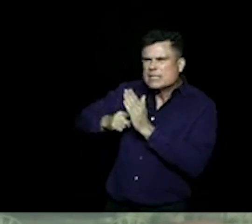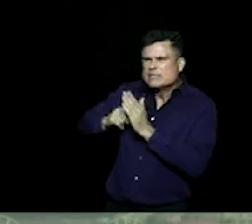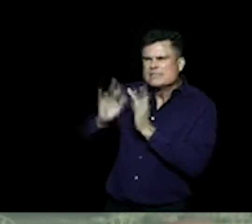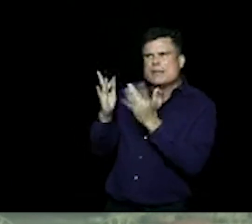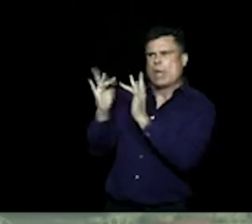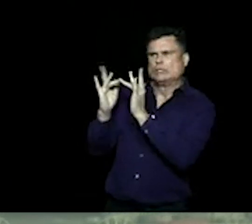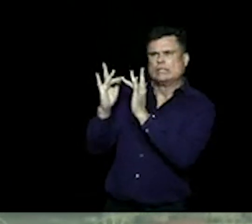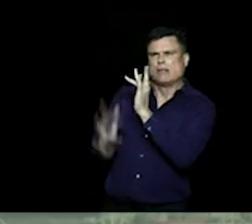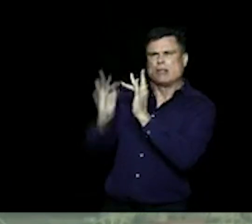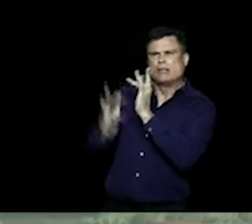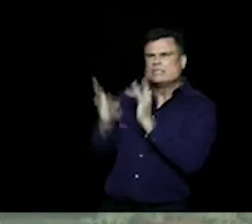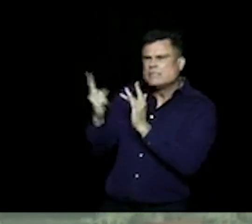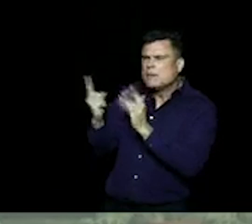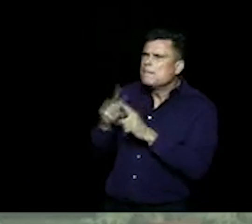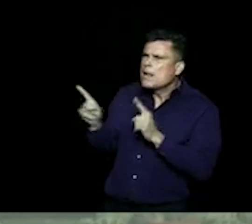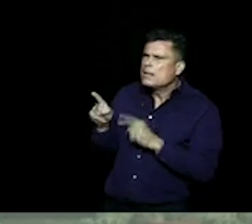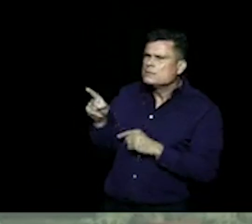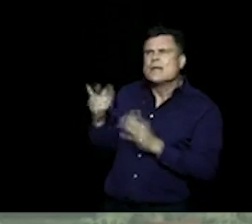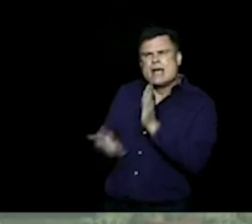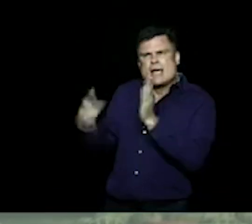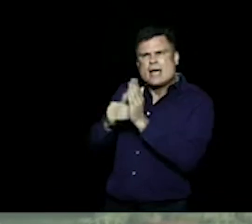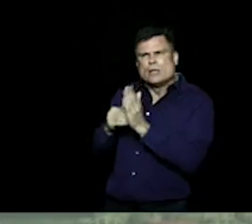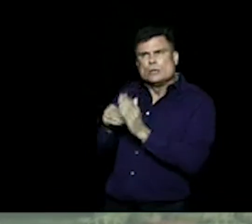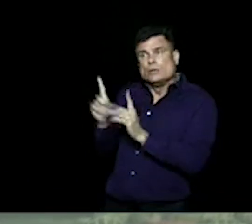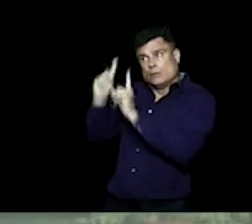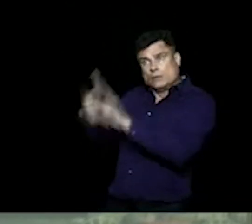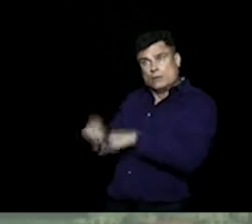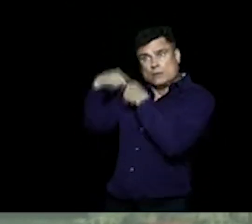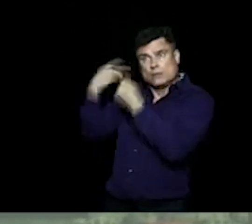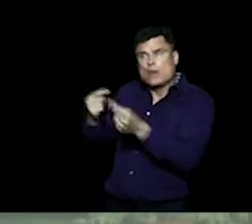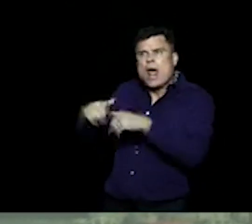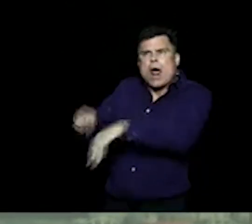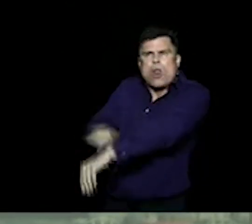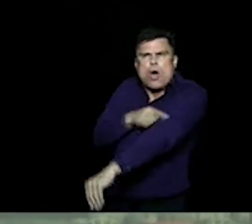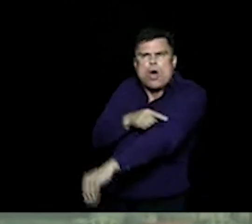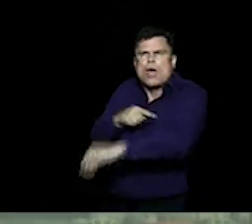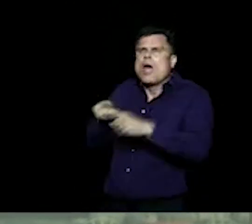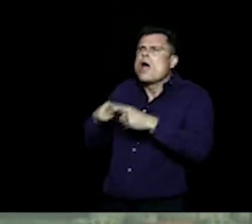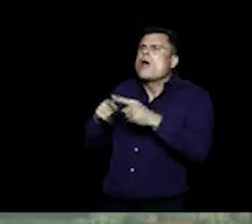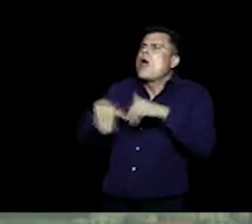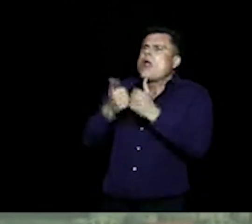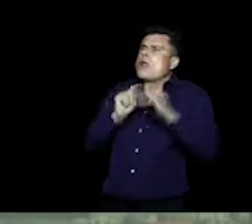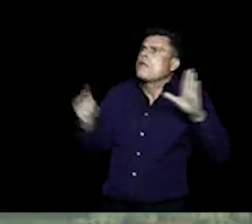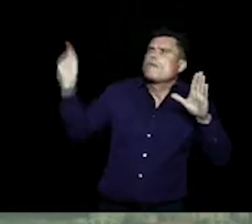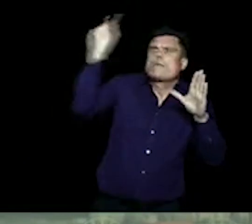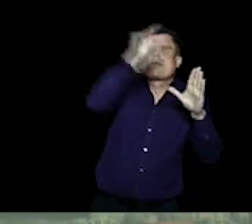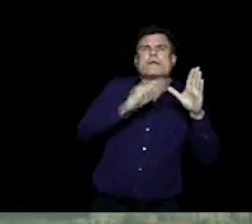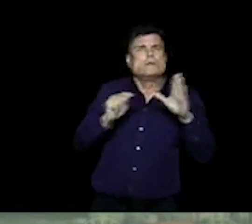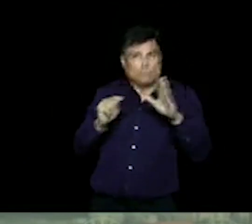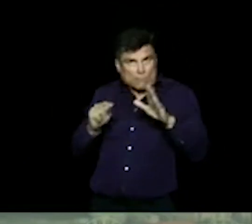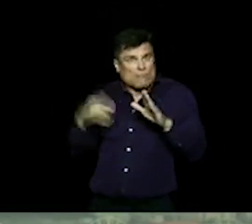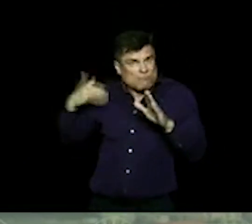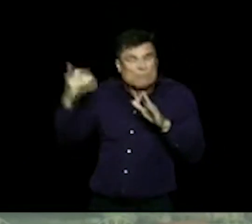need, as I say, these issues were brought to my attention last night. All of those facts have not been determined, but there is